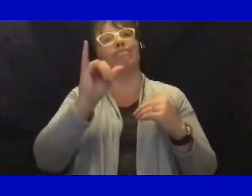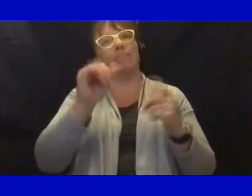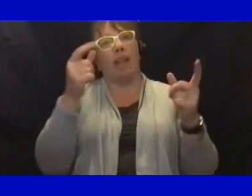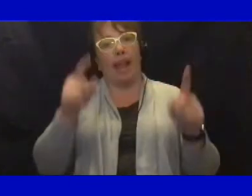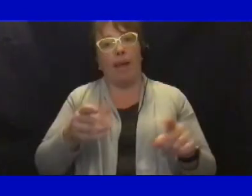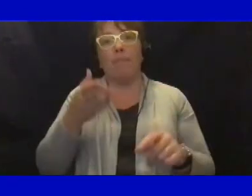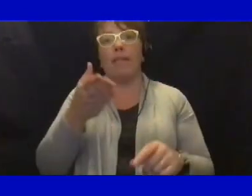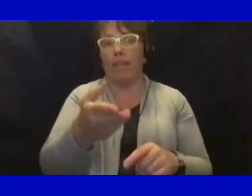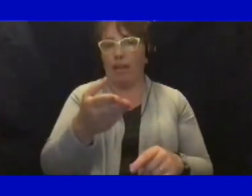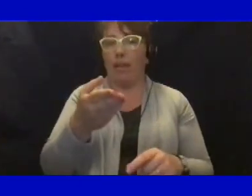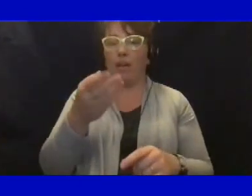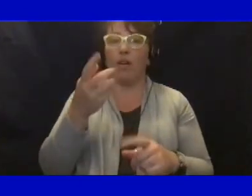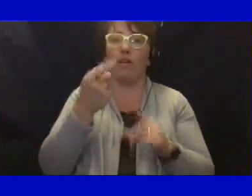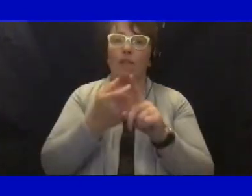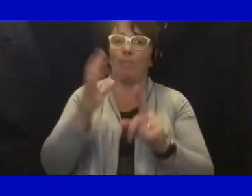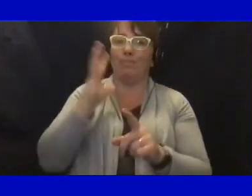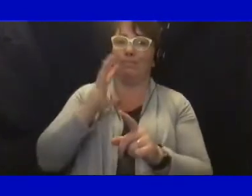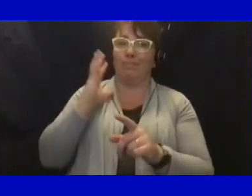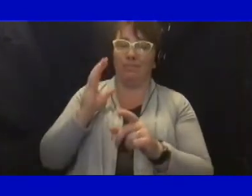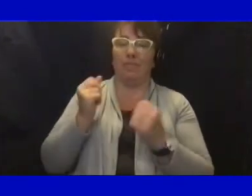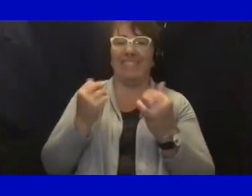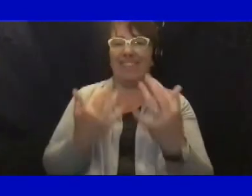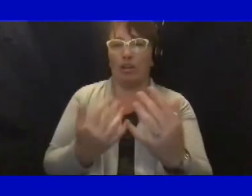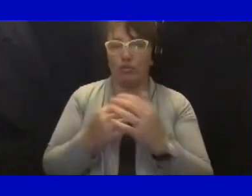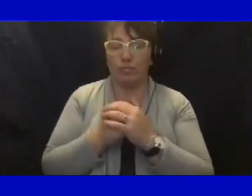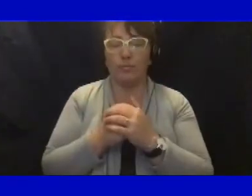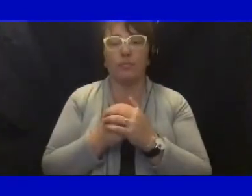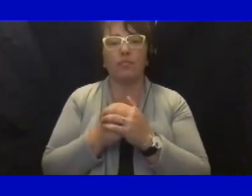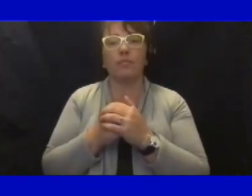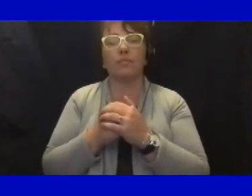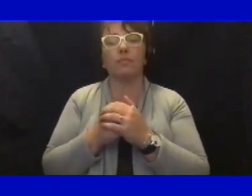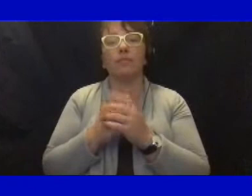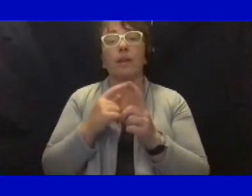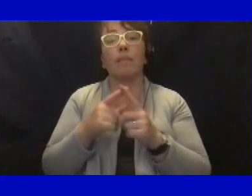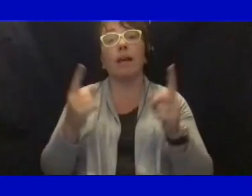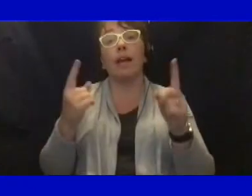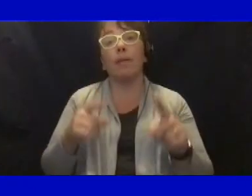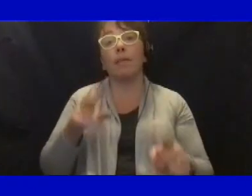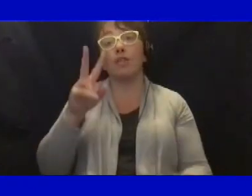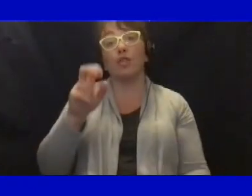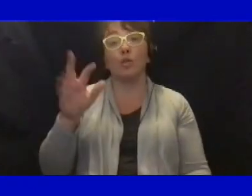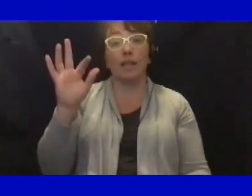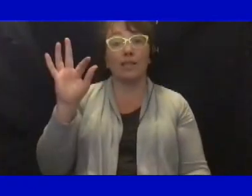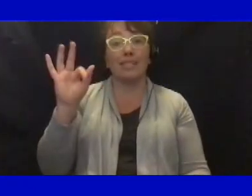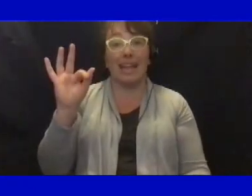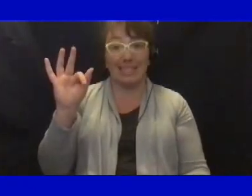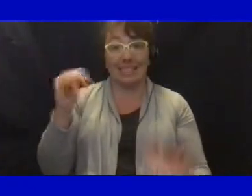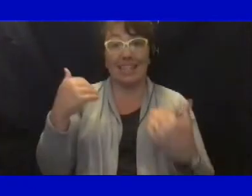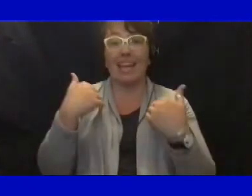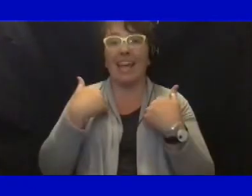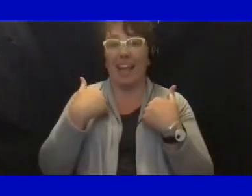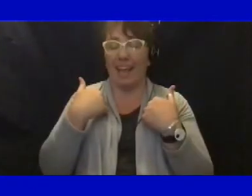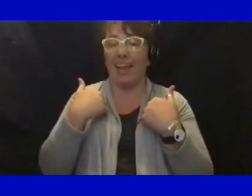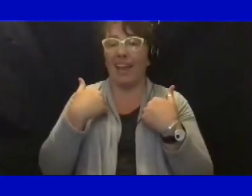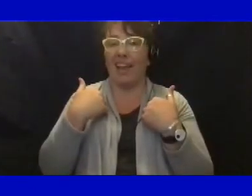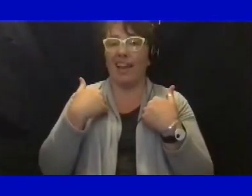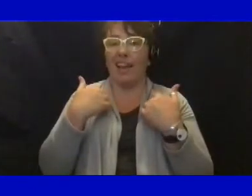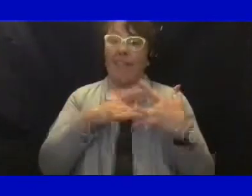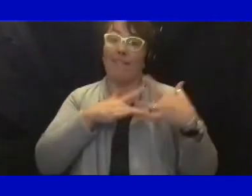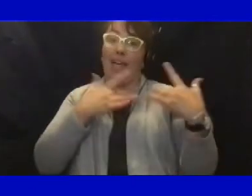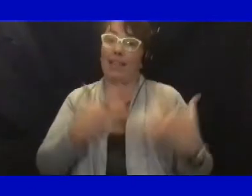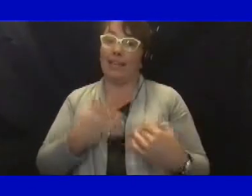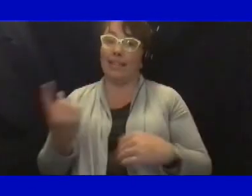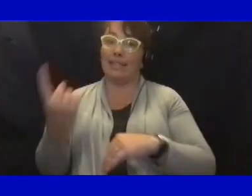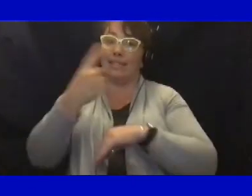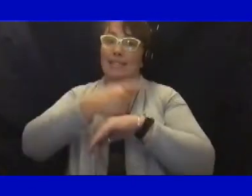Bogart Fire. The other thing that happened in this canyon in 2019 was a Valentine's Day storm. That was a very extreme storm, and it